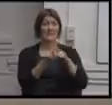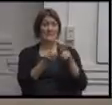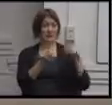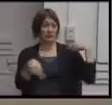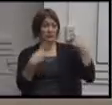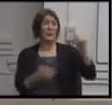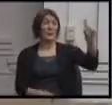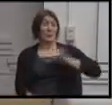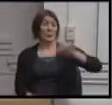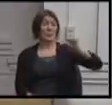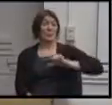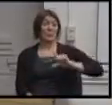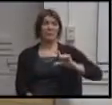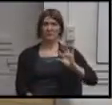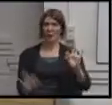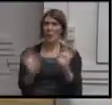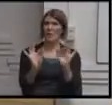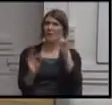investment for the town,